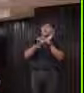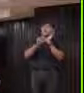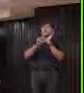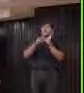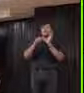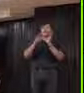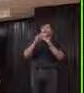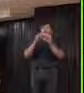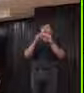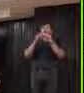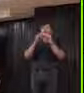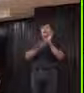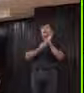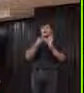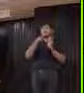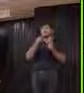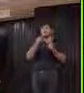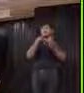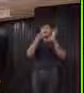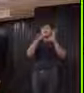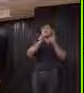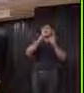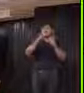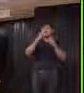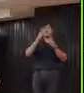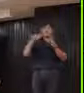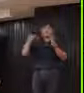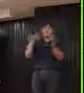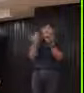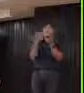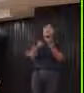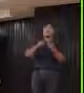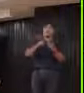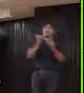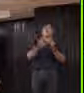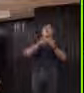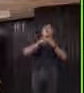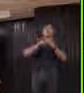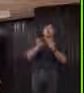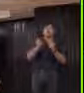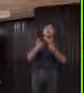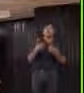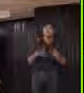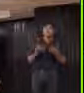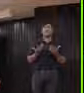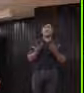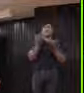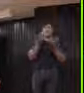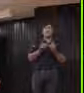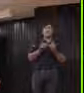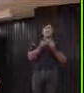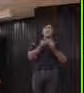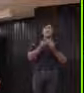observed, that Article 370 over the years has pretty much been hollowed out, and it was only a matter of time before it struck off the statute